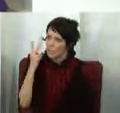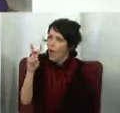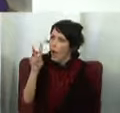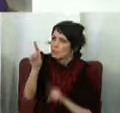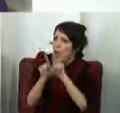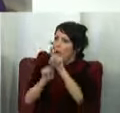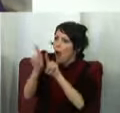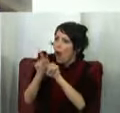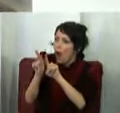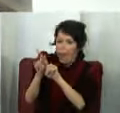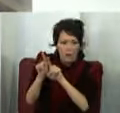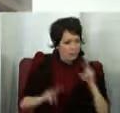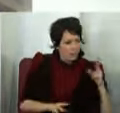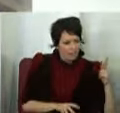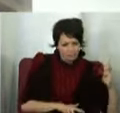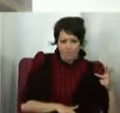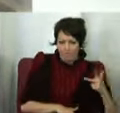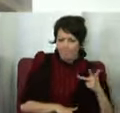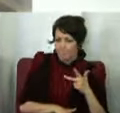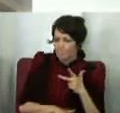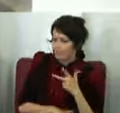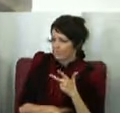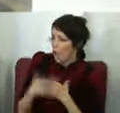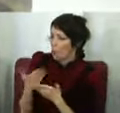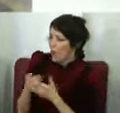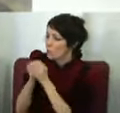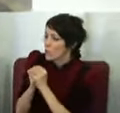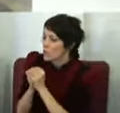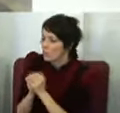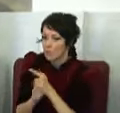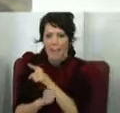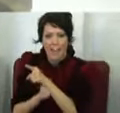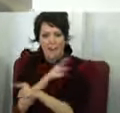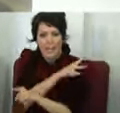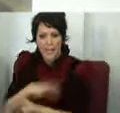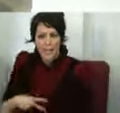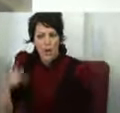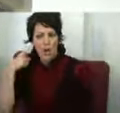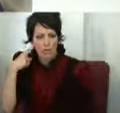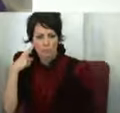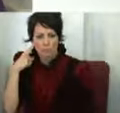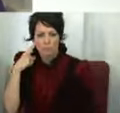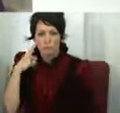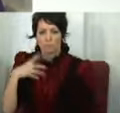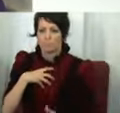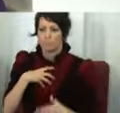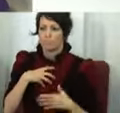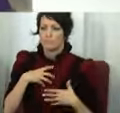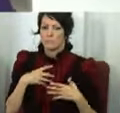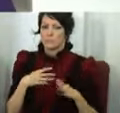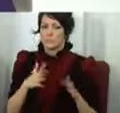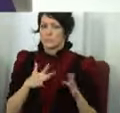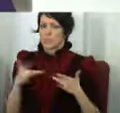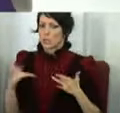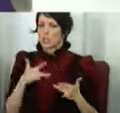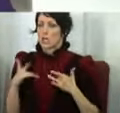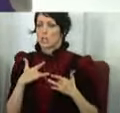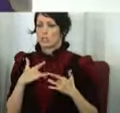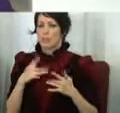have come to worship." When King Herod heard about this, he was worried, and so was everyone else in